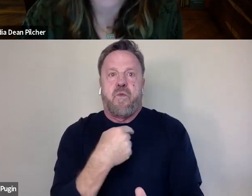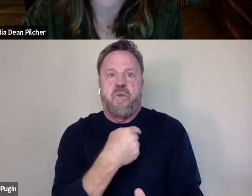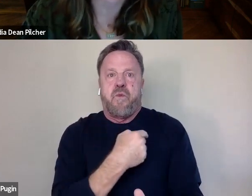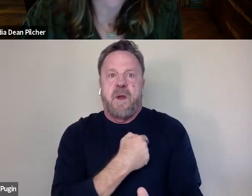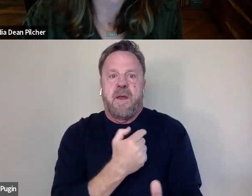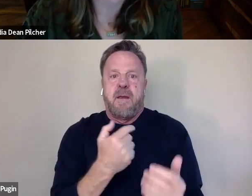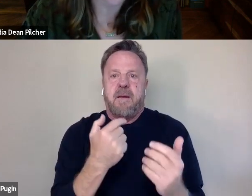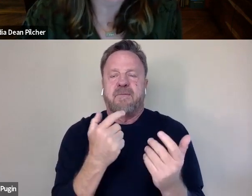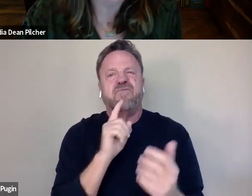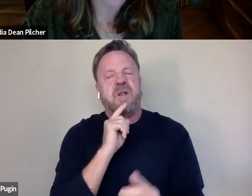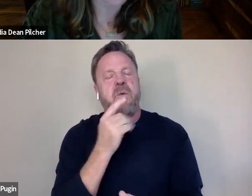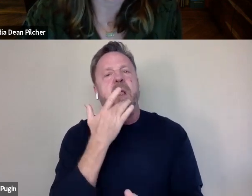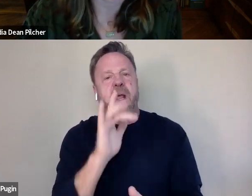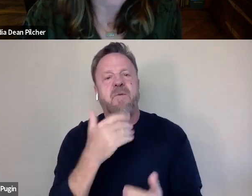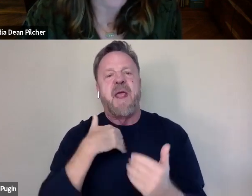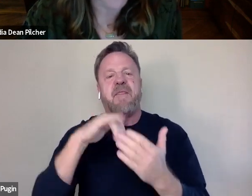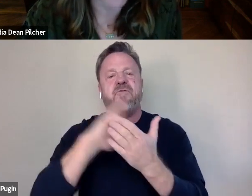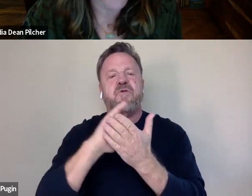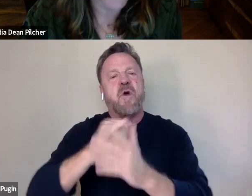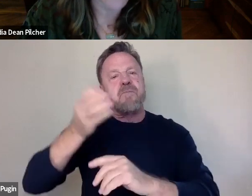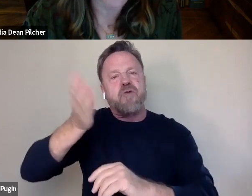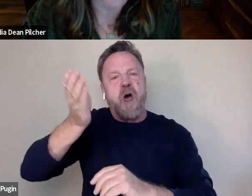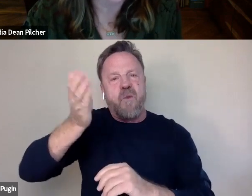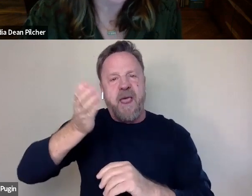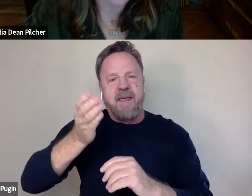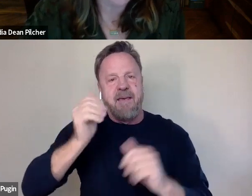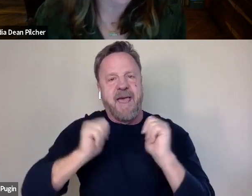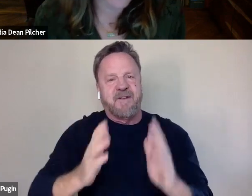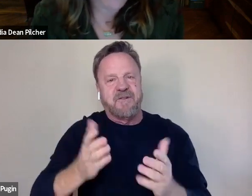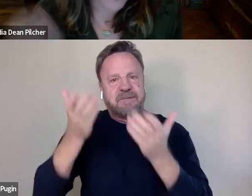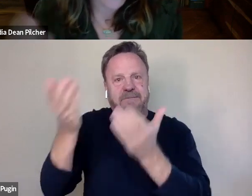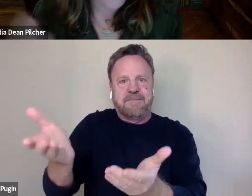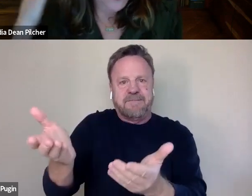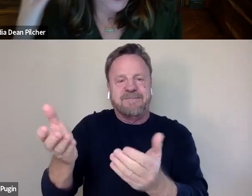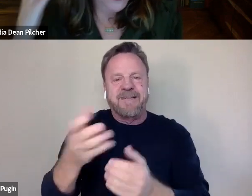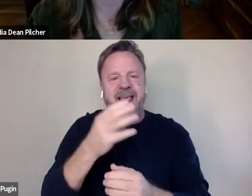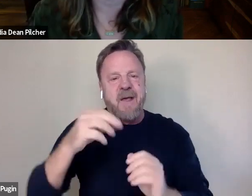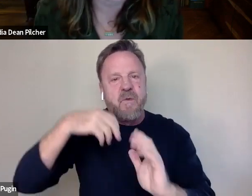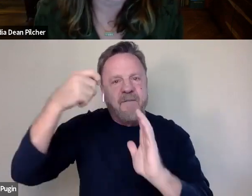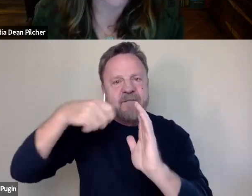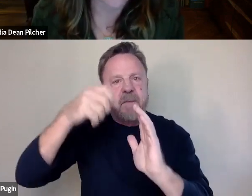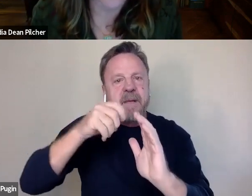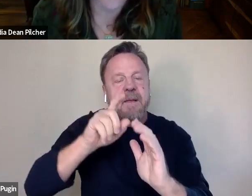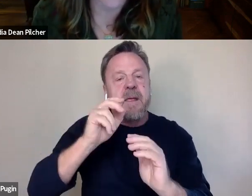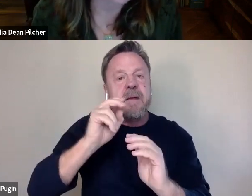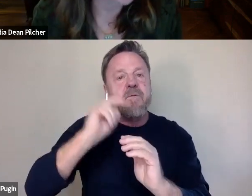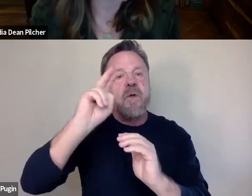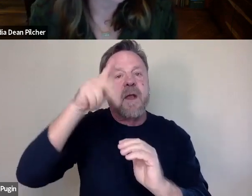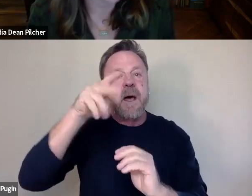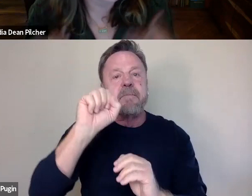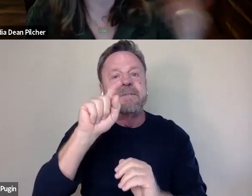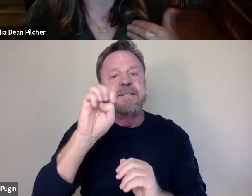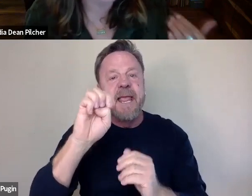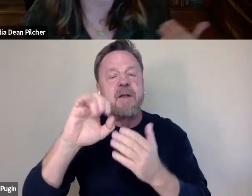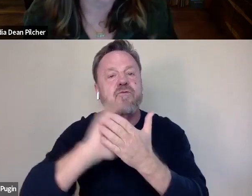the fortune of having New York Broadway actors available to us. And we were filming in upstate New York, and it was easy